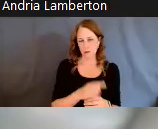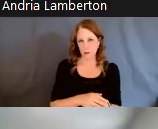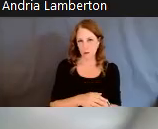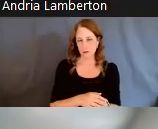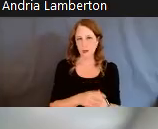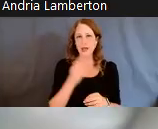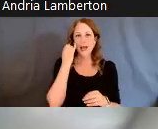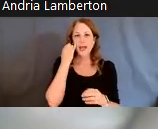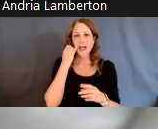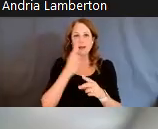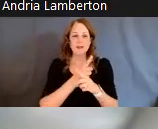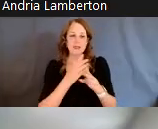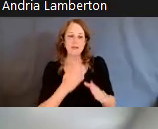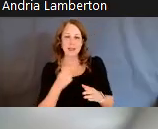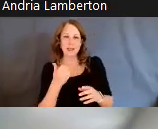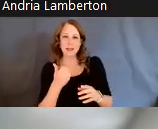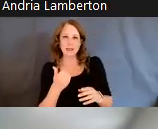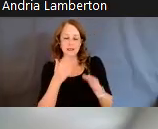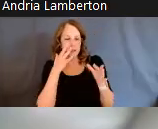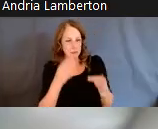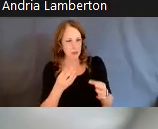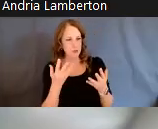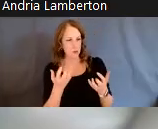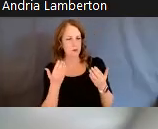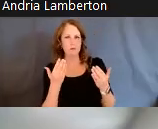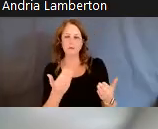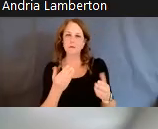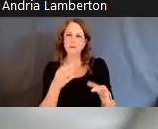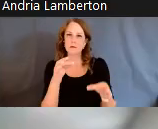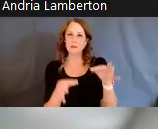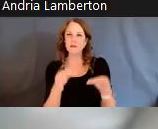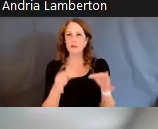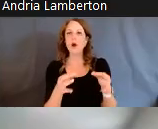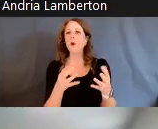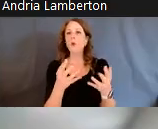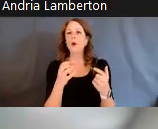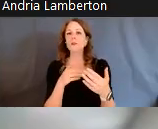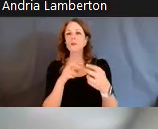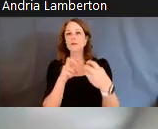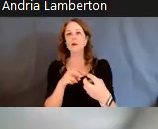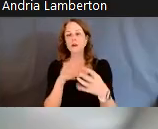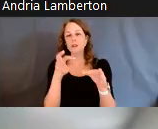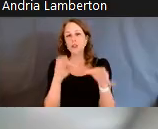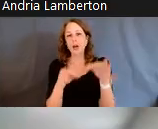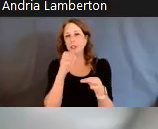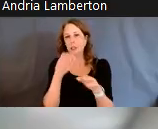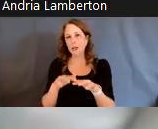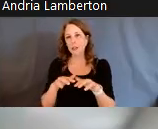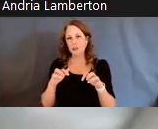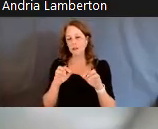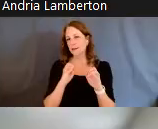the defendant elects to have a trial to just a judge and not a jury, it is that same burden of proof for the judge.